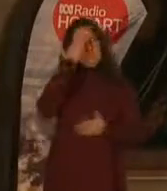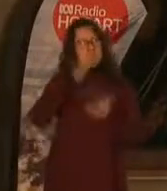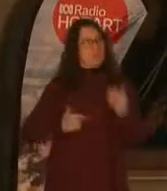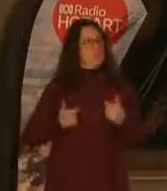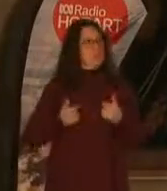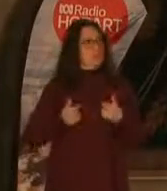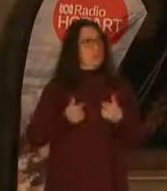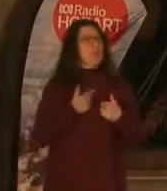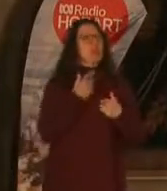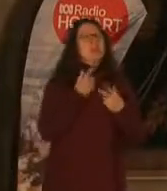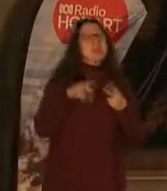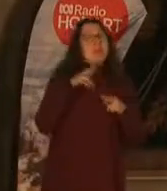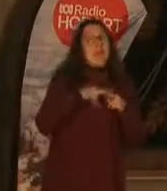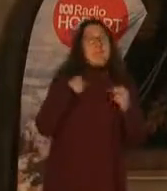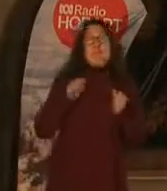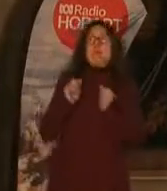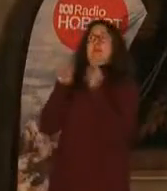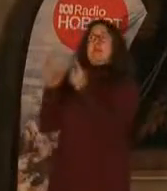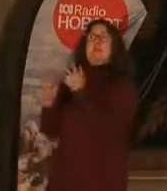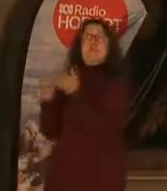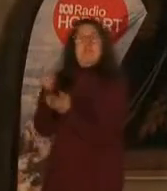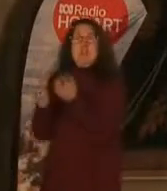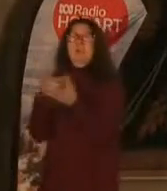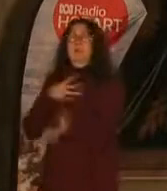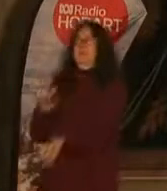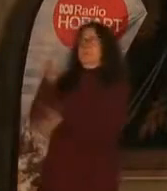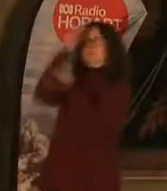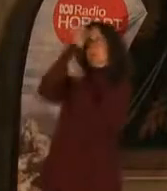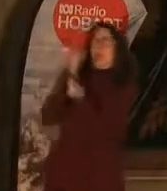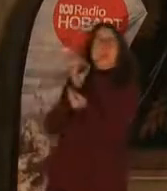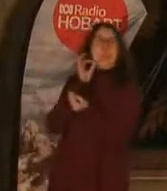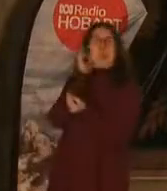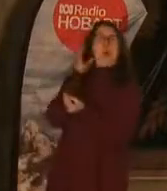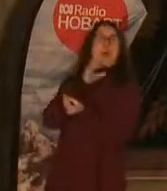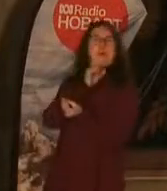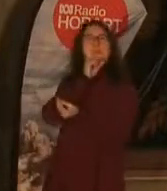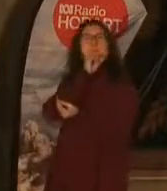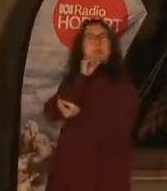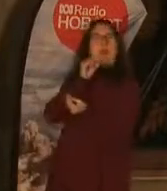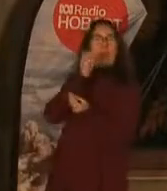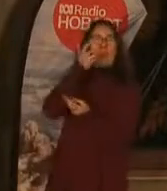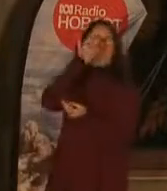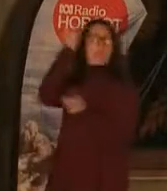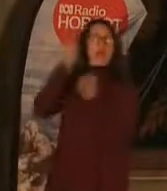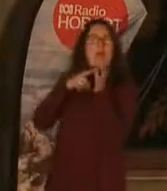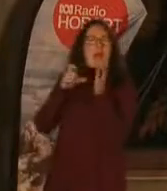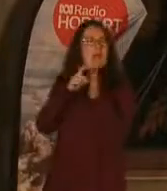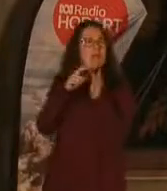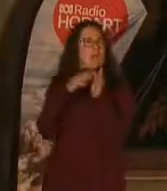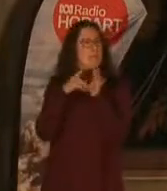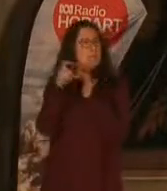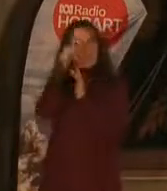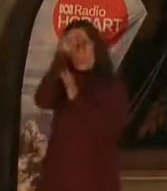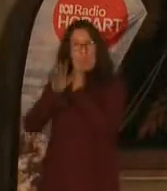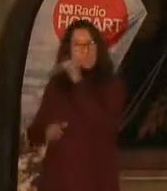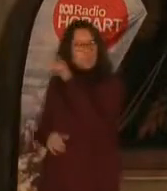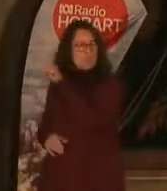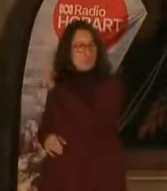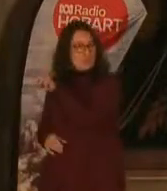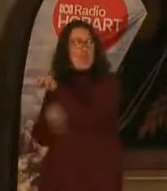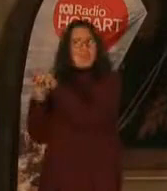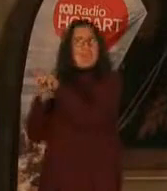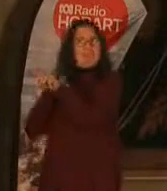that white man's academic knowledge, that really important work with the community wasn't being